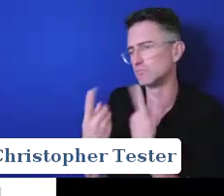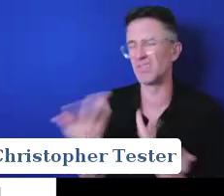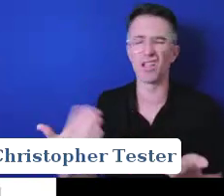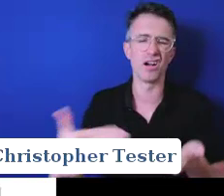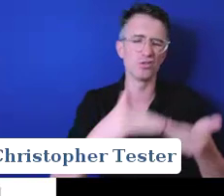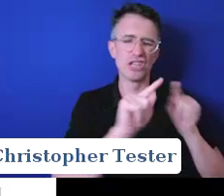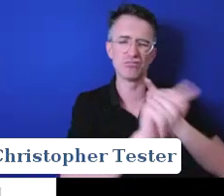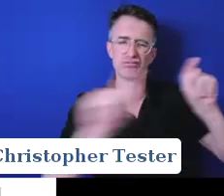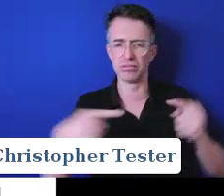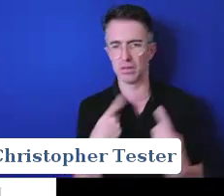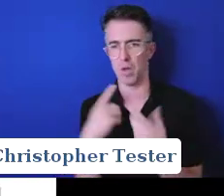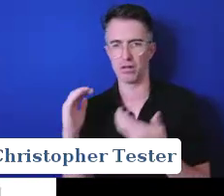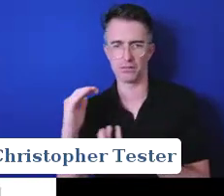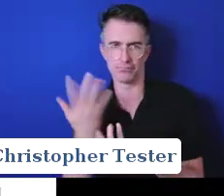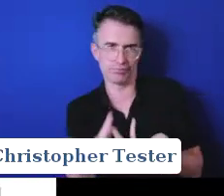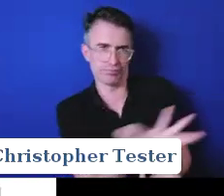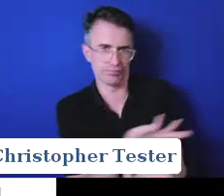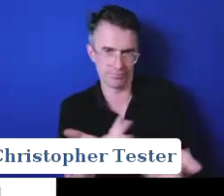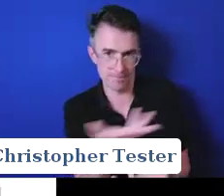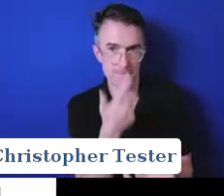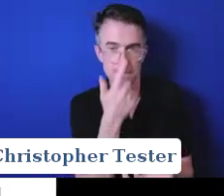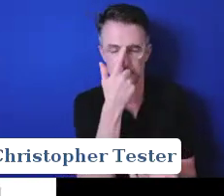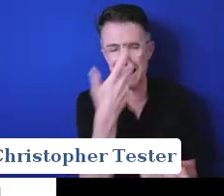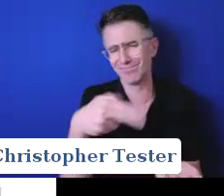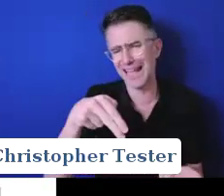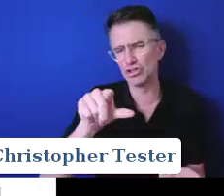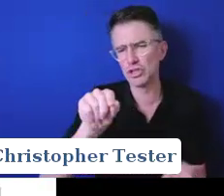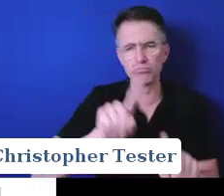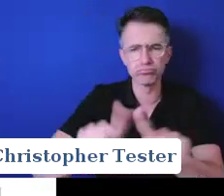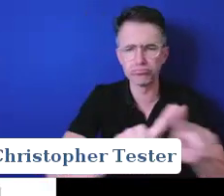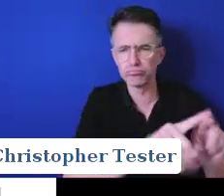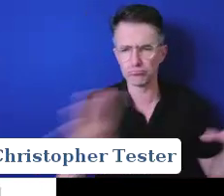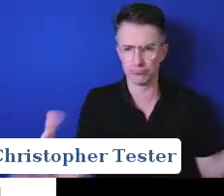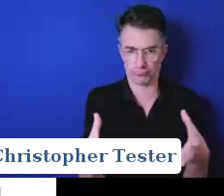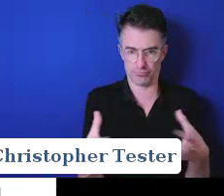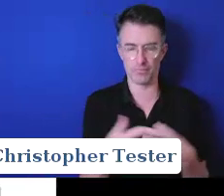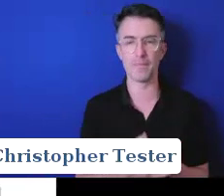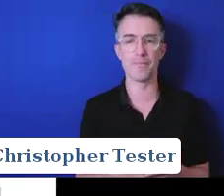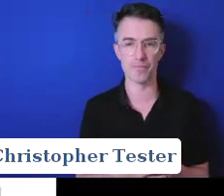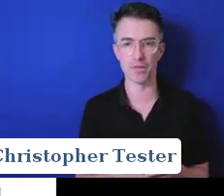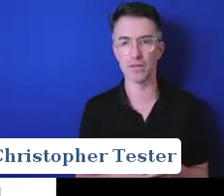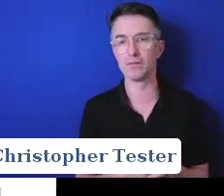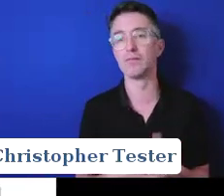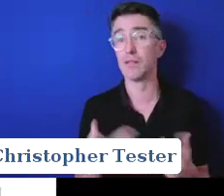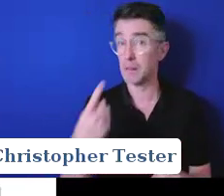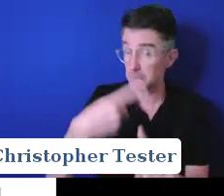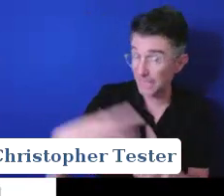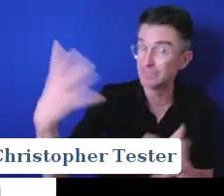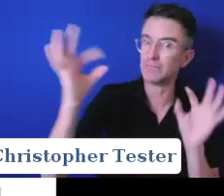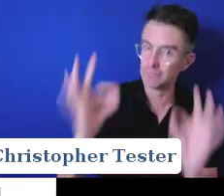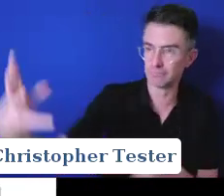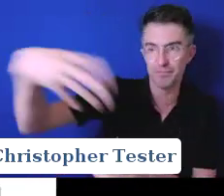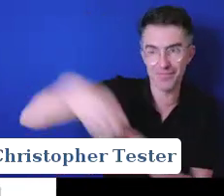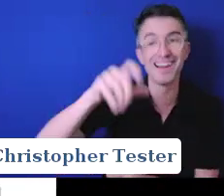FGDs, focus group discussions with OPDs and persons with disabilities and community. We used